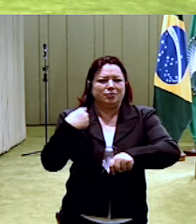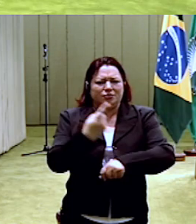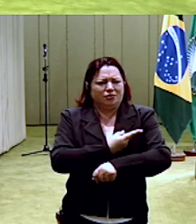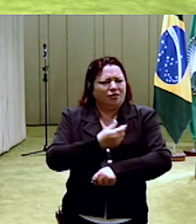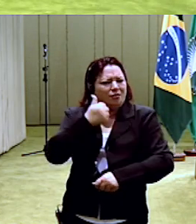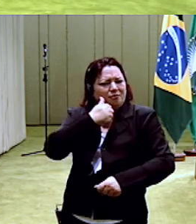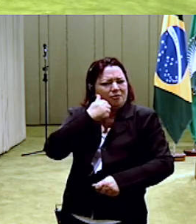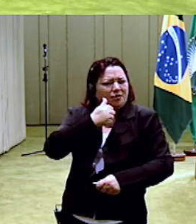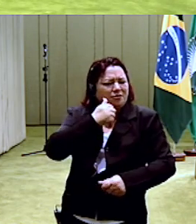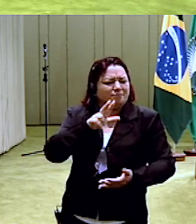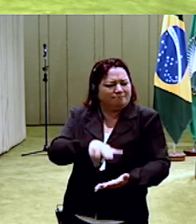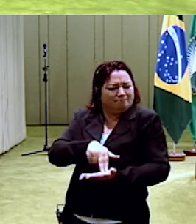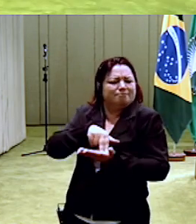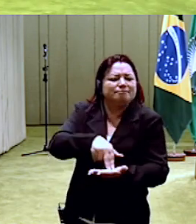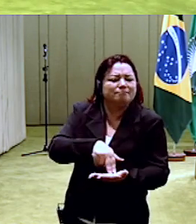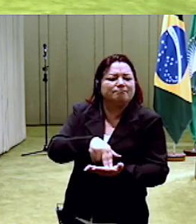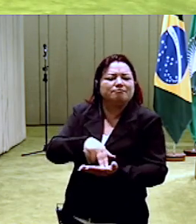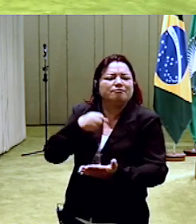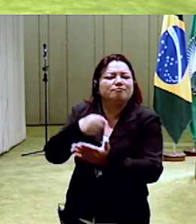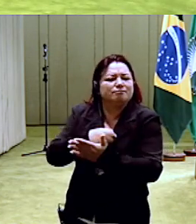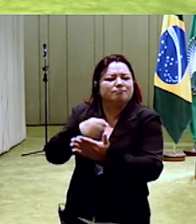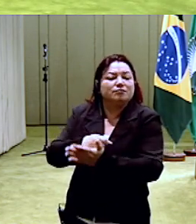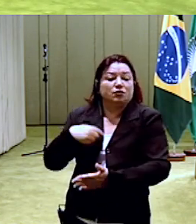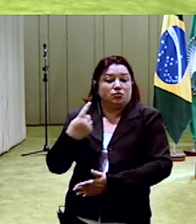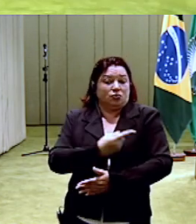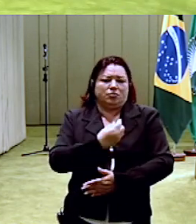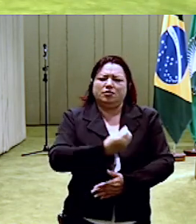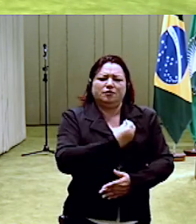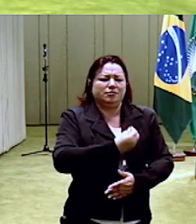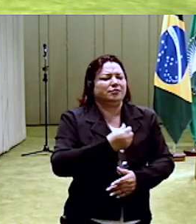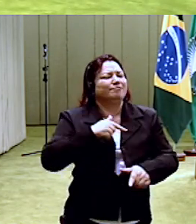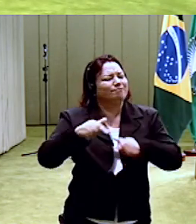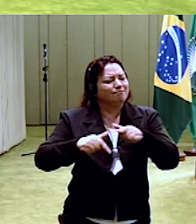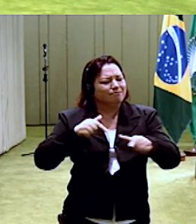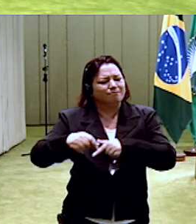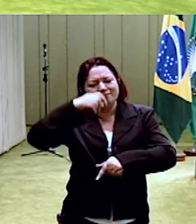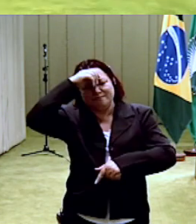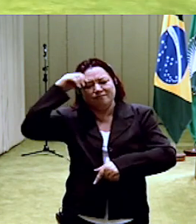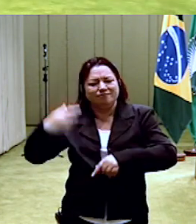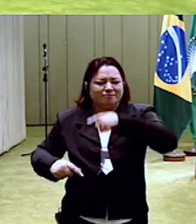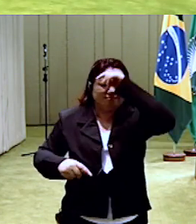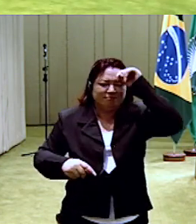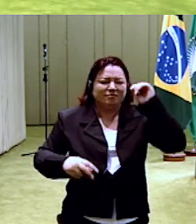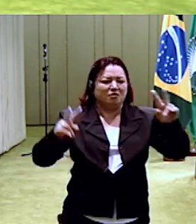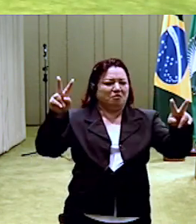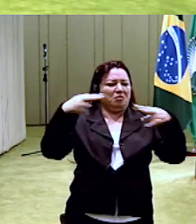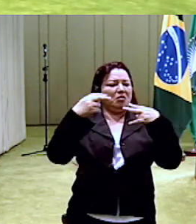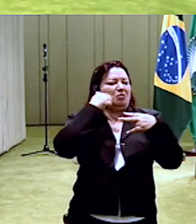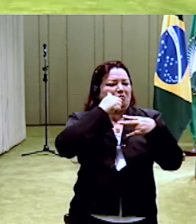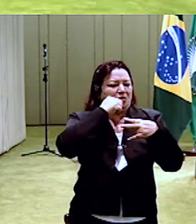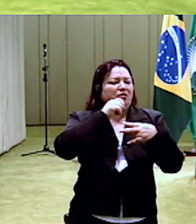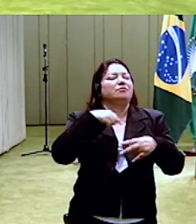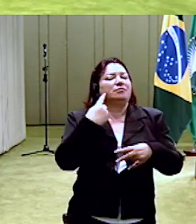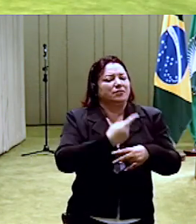to move forward. We have been in this life working very hard, people not recognizing what we've done, but time has